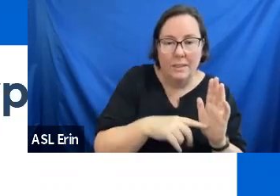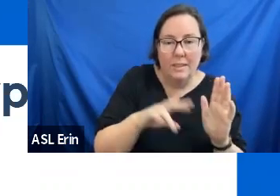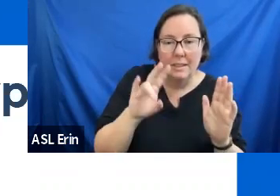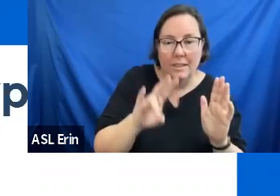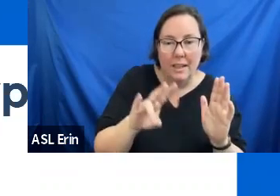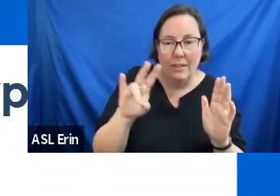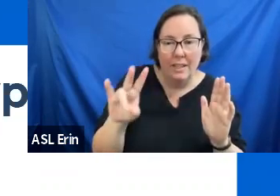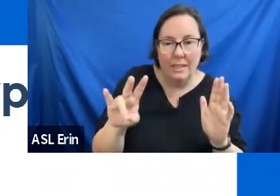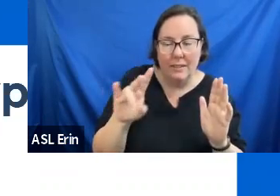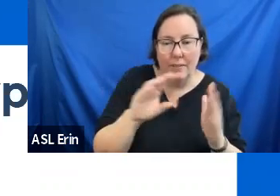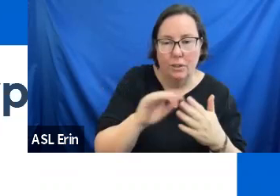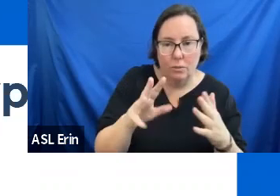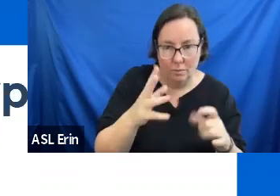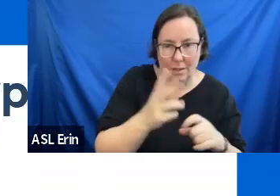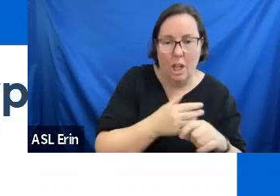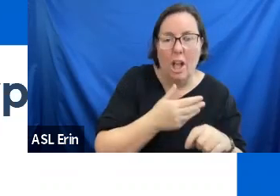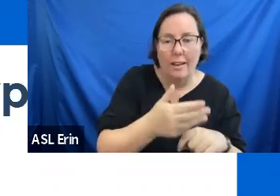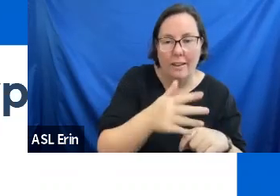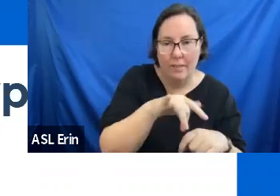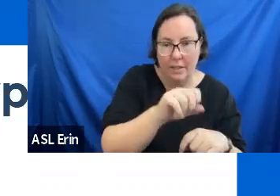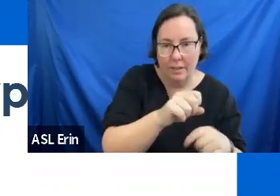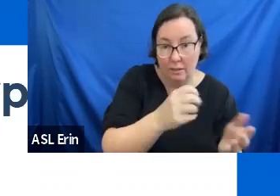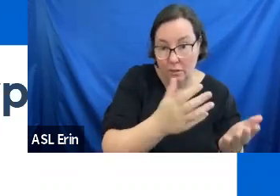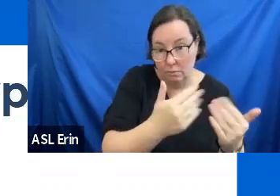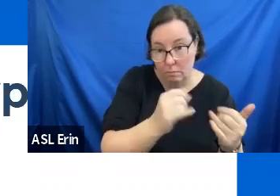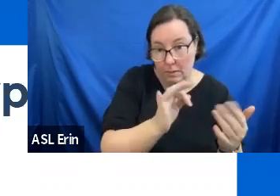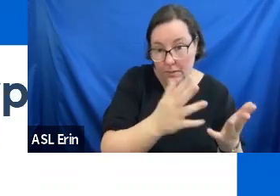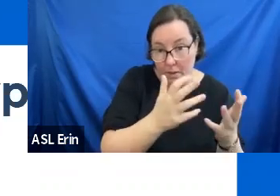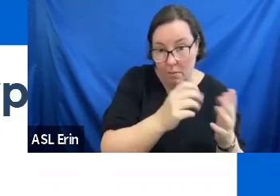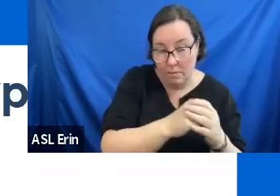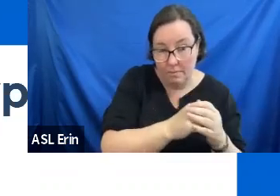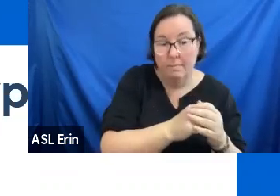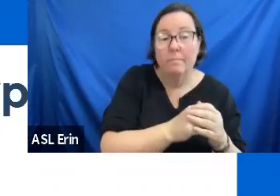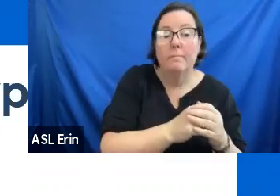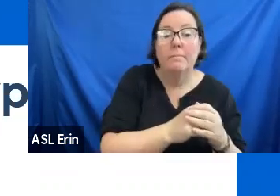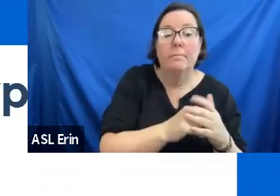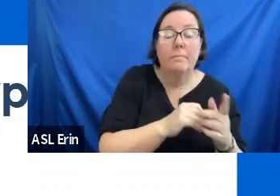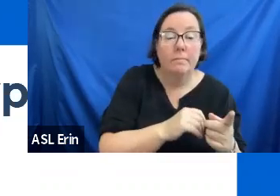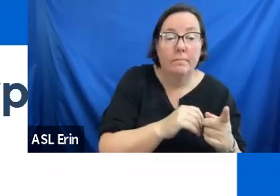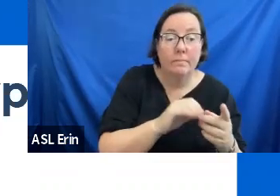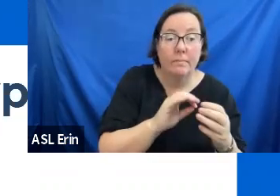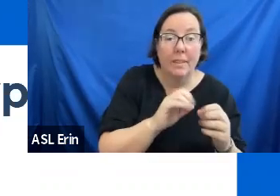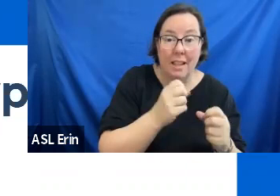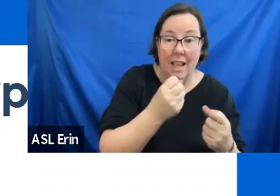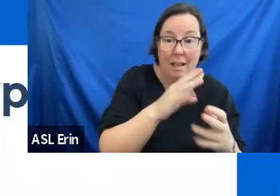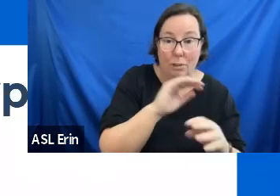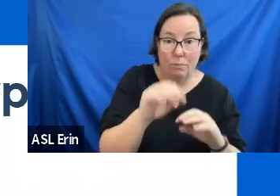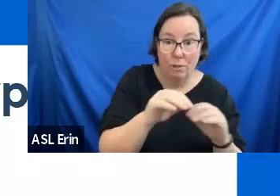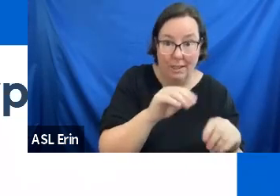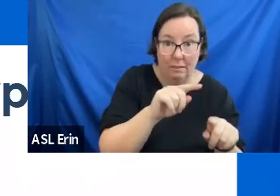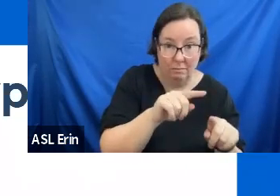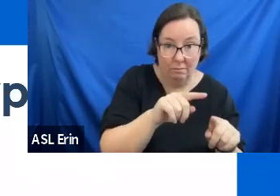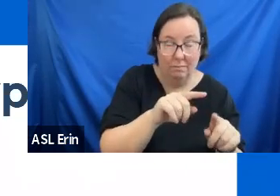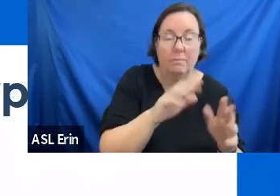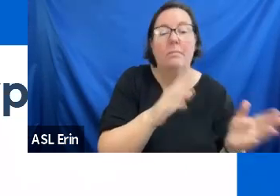1,077 students to attend an exam school. That number went down last